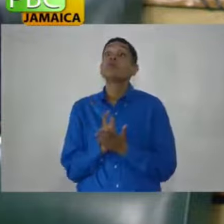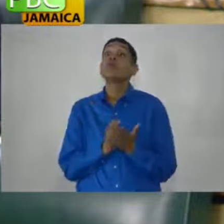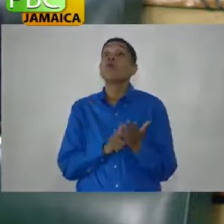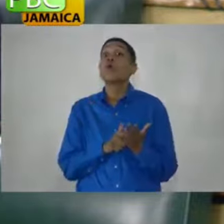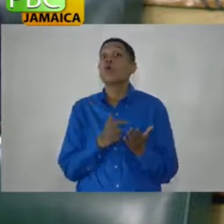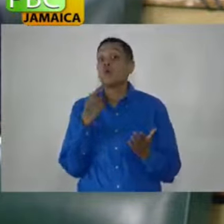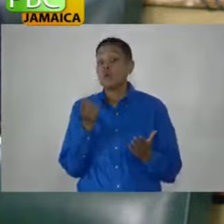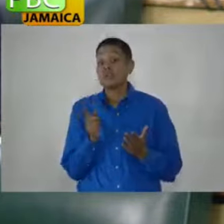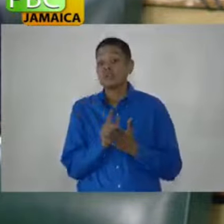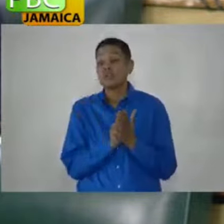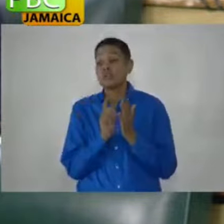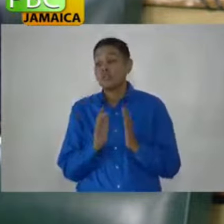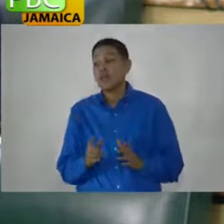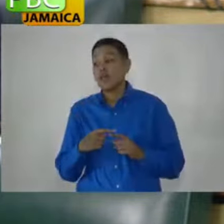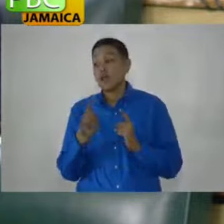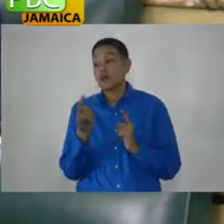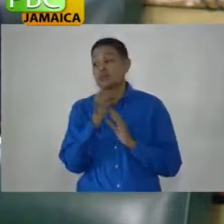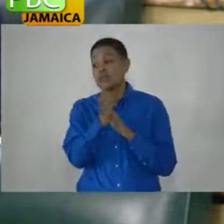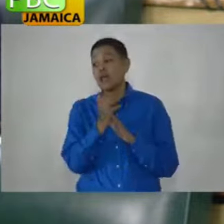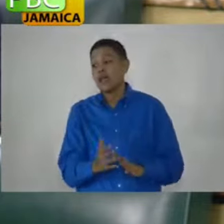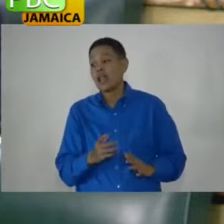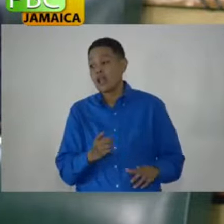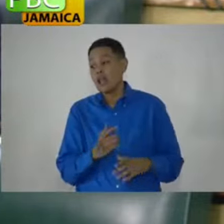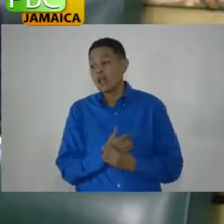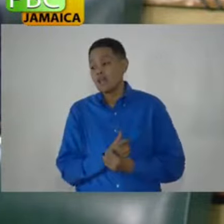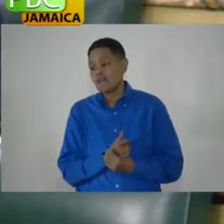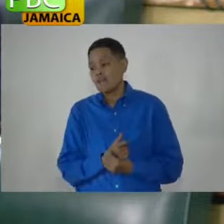Mr. Lawyer, opposition leader, yes,